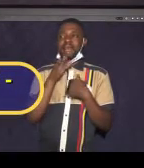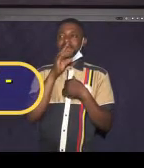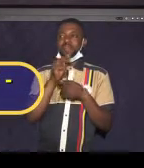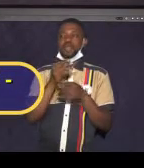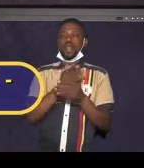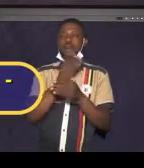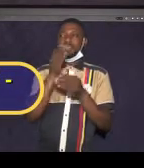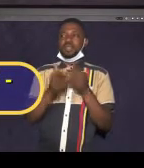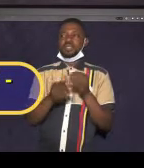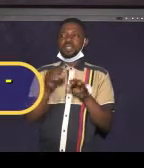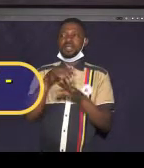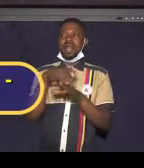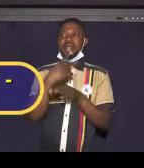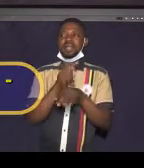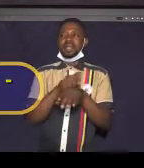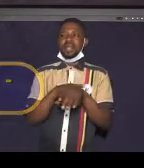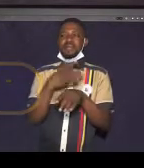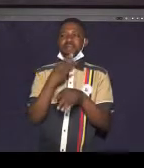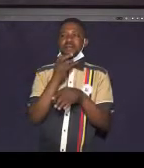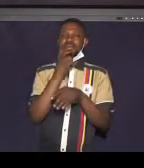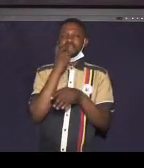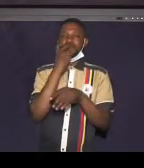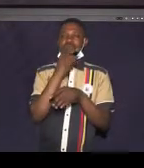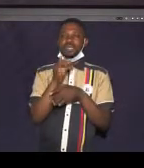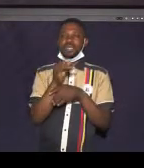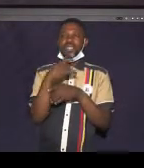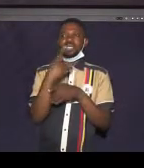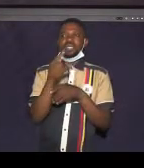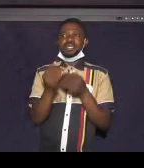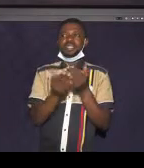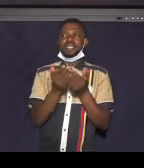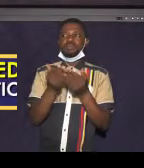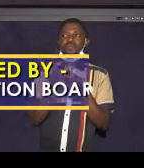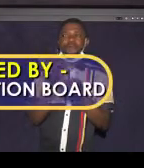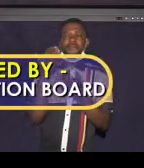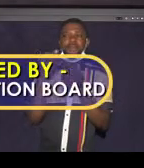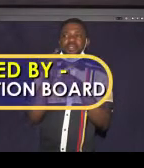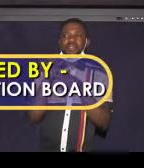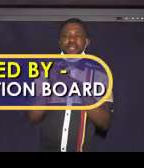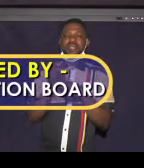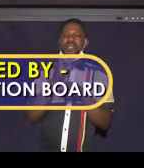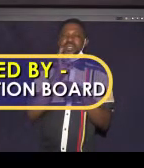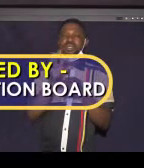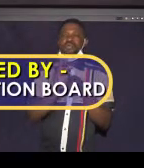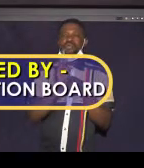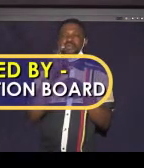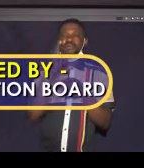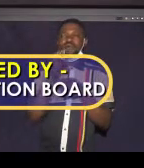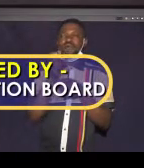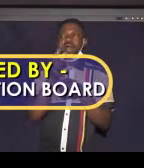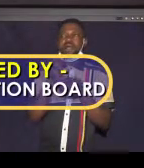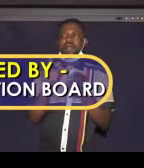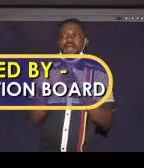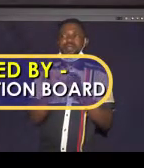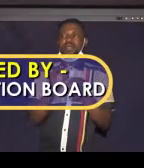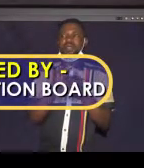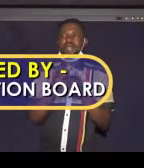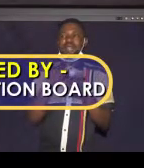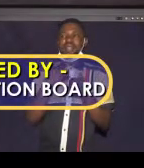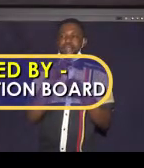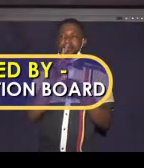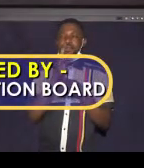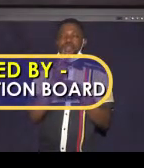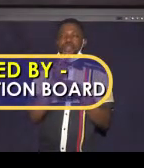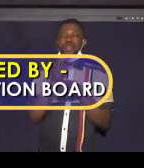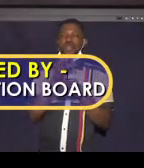the time of speaking. The simple past tense is used for an action that has been completed